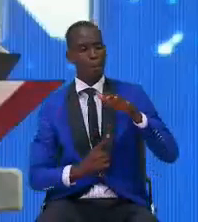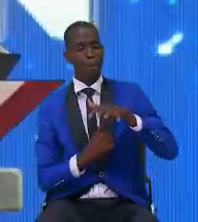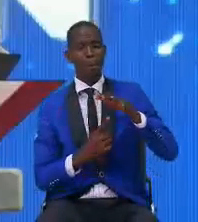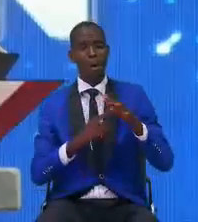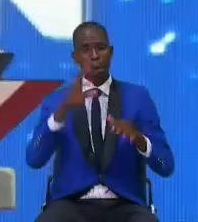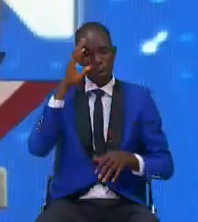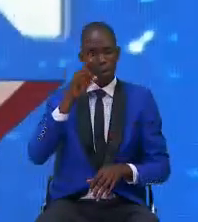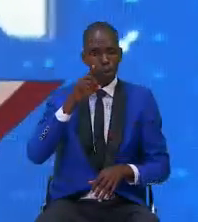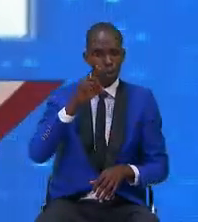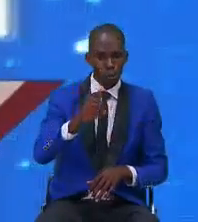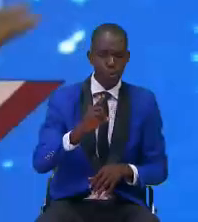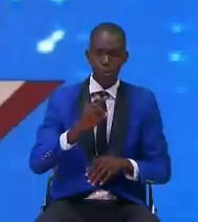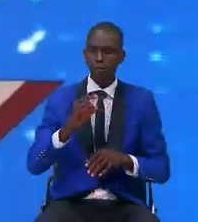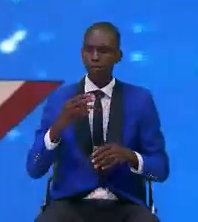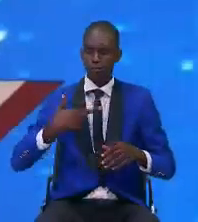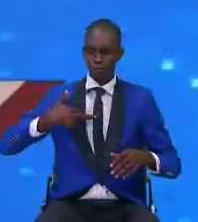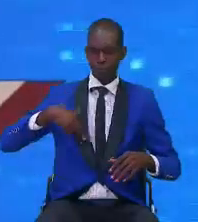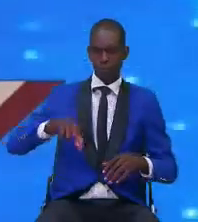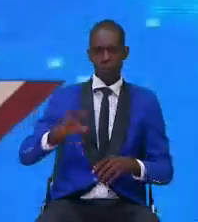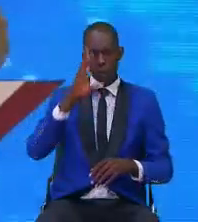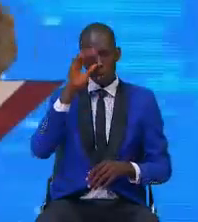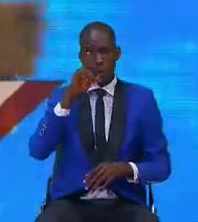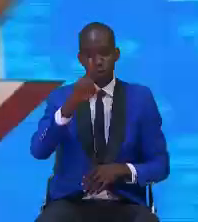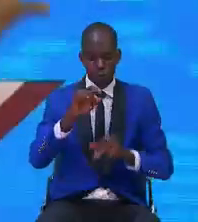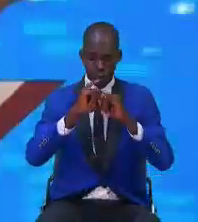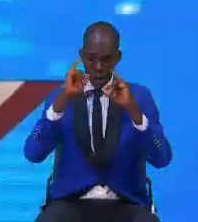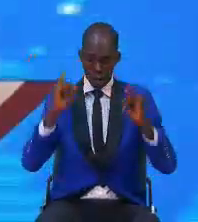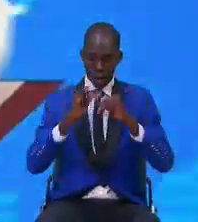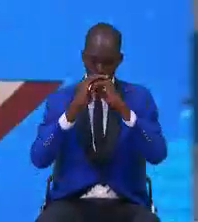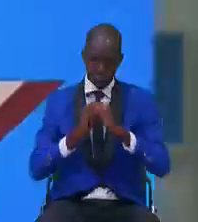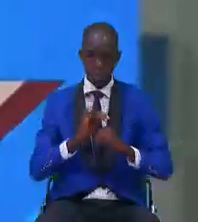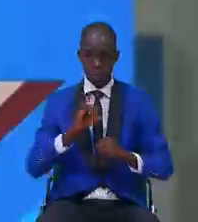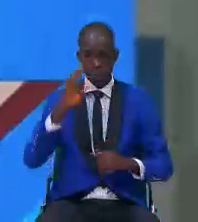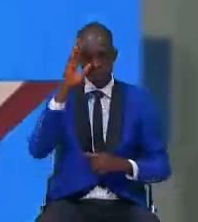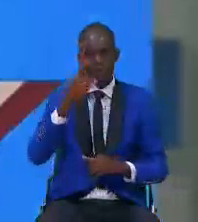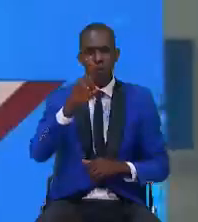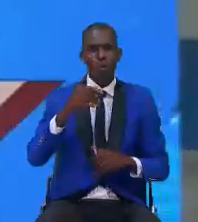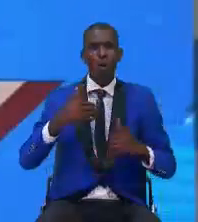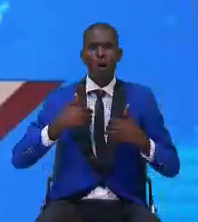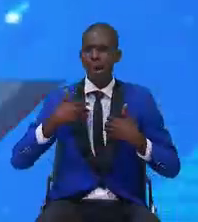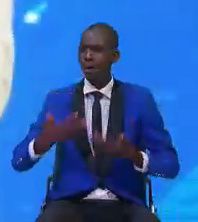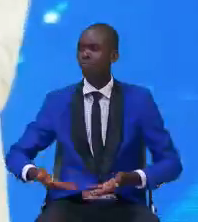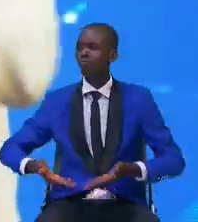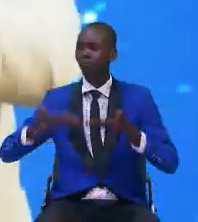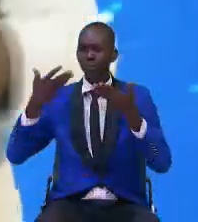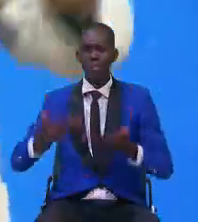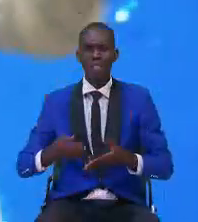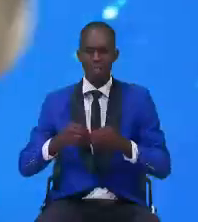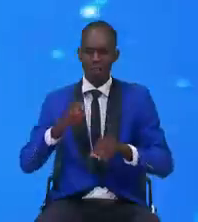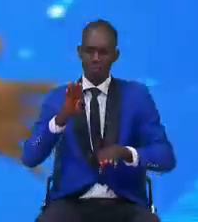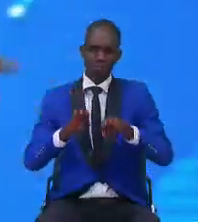placed man, thou the popular man, thou, the religious man, that the idol-worshipping man, you